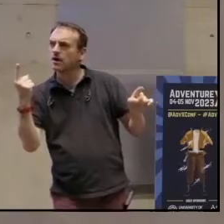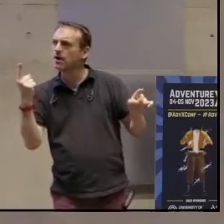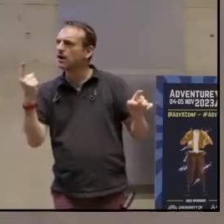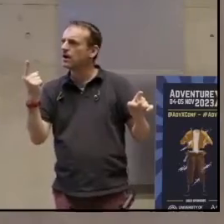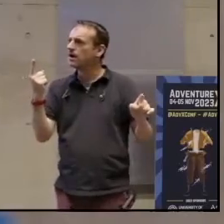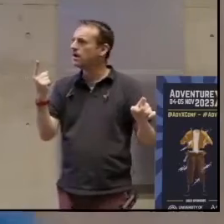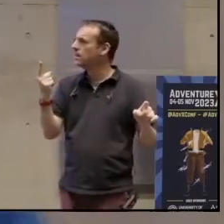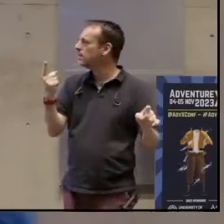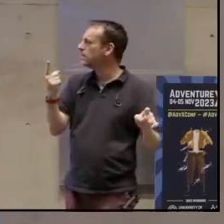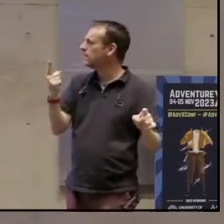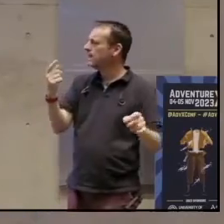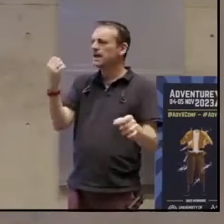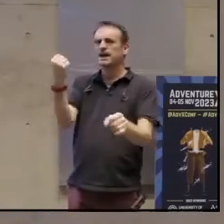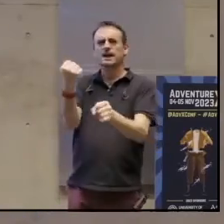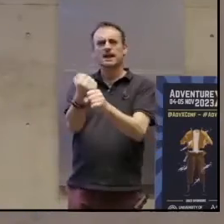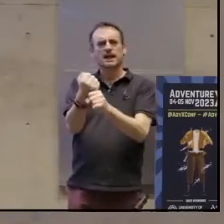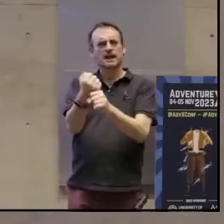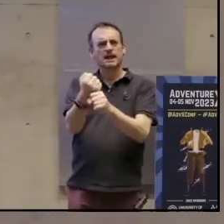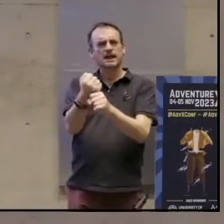Character arc. No.